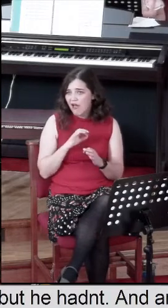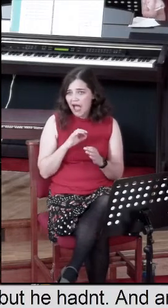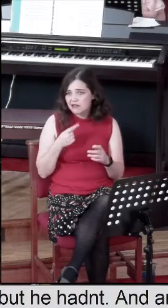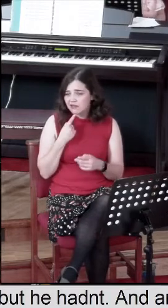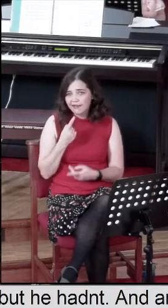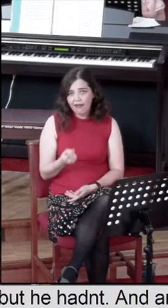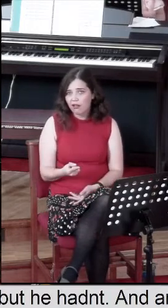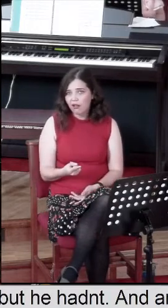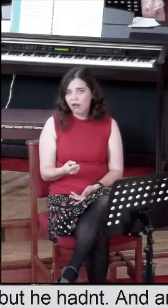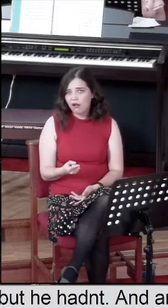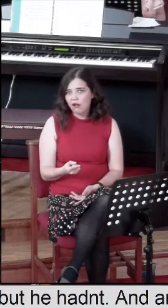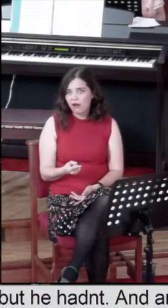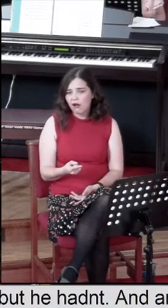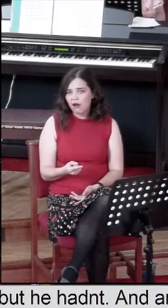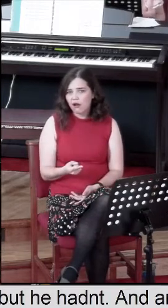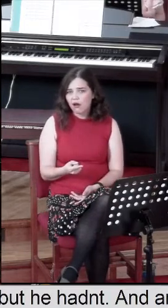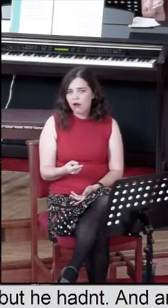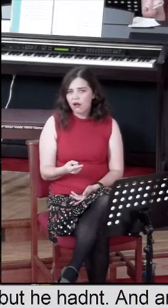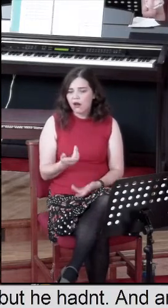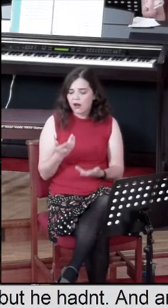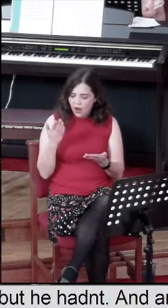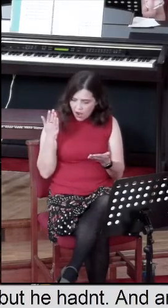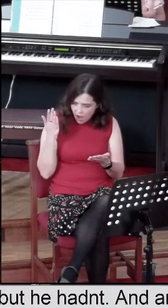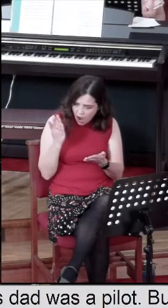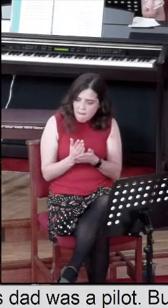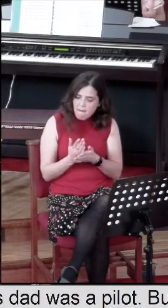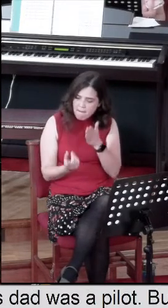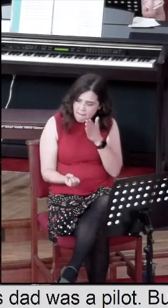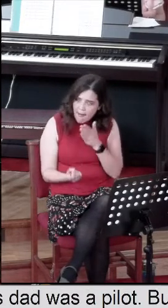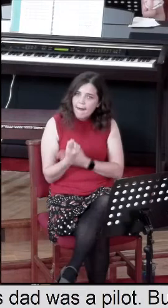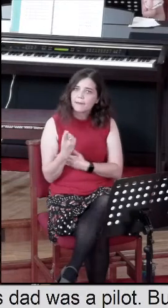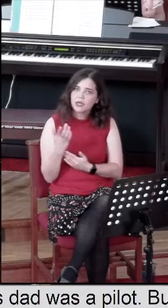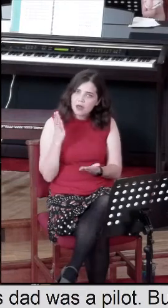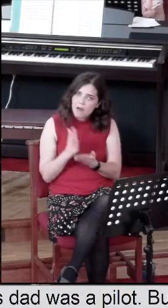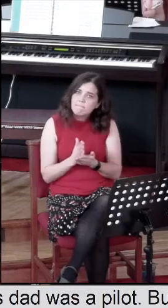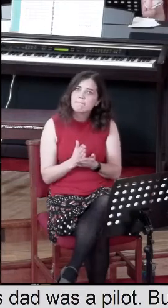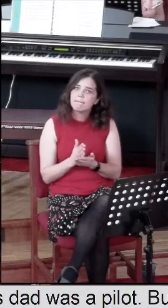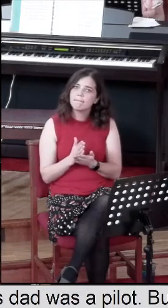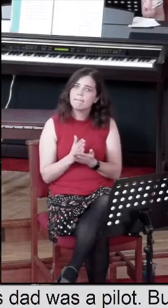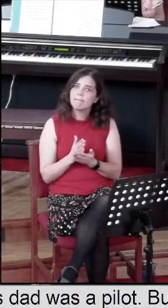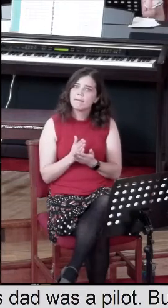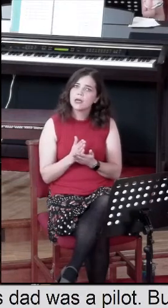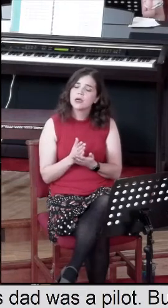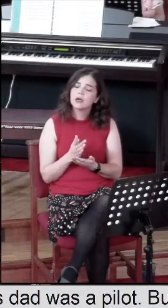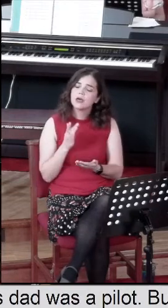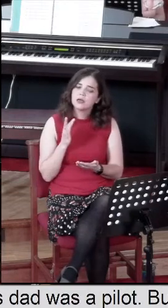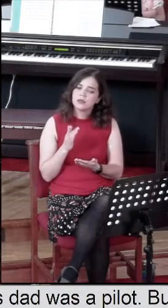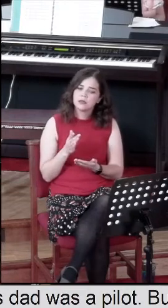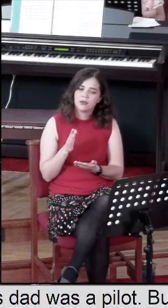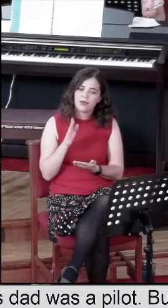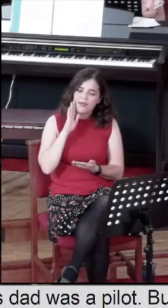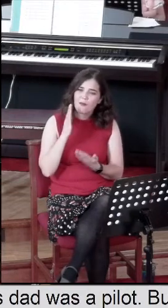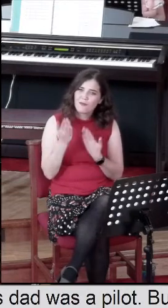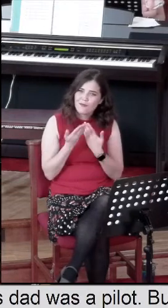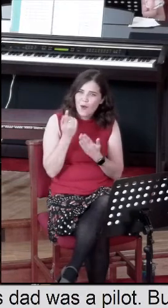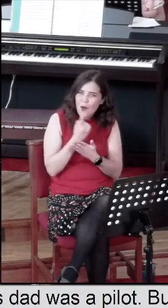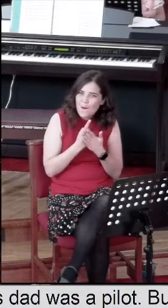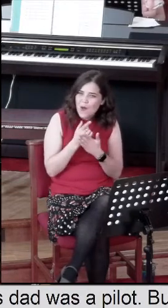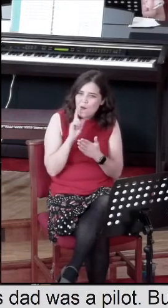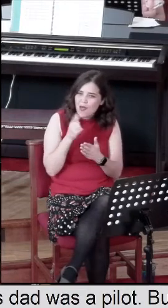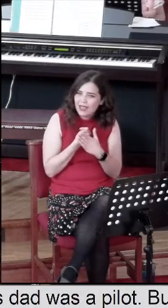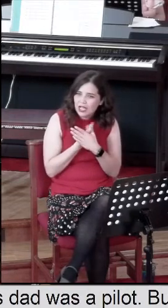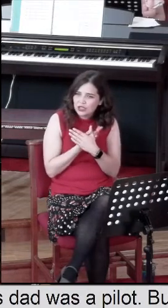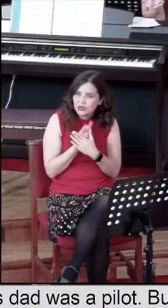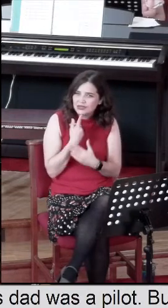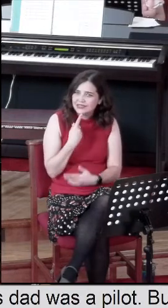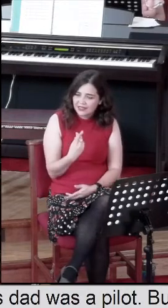something that had really and actually happened. And we'll hear a little bit more about what the angel said to